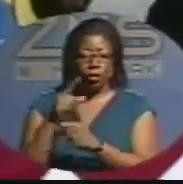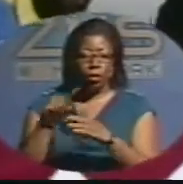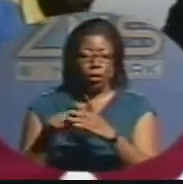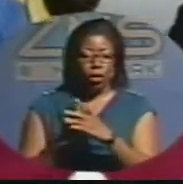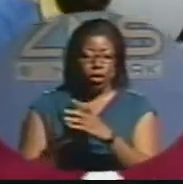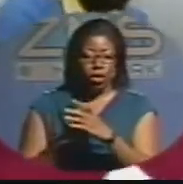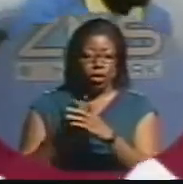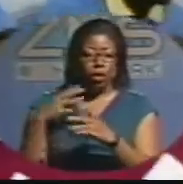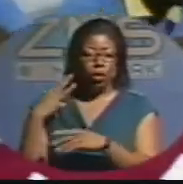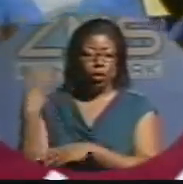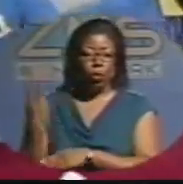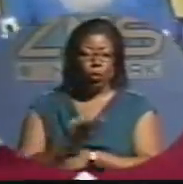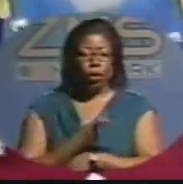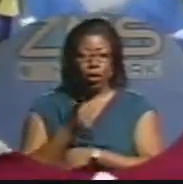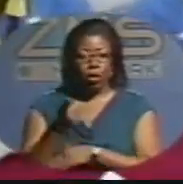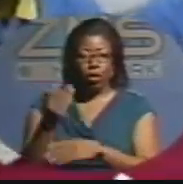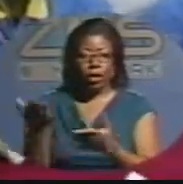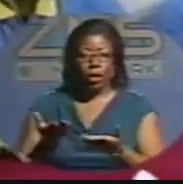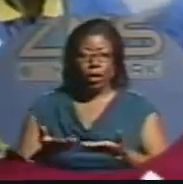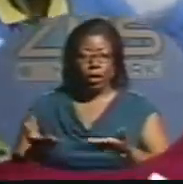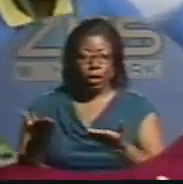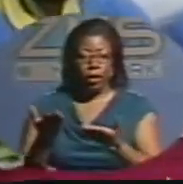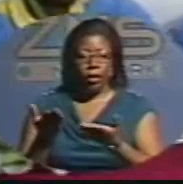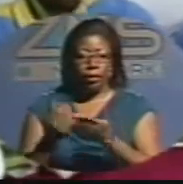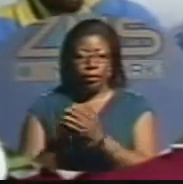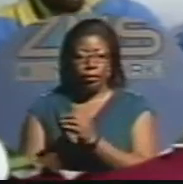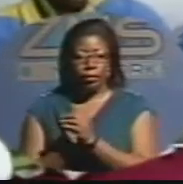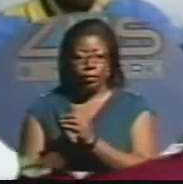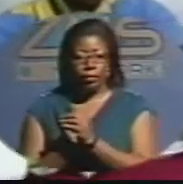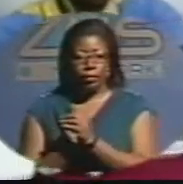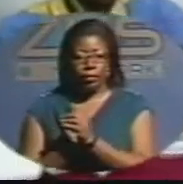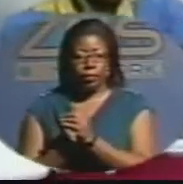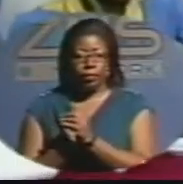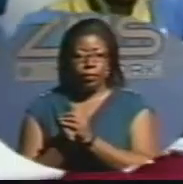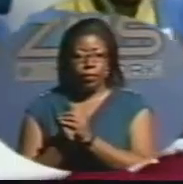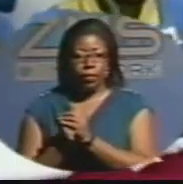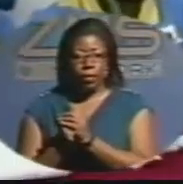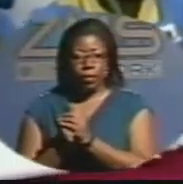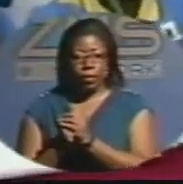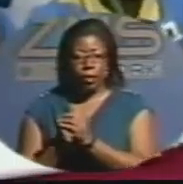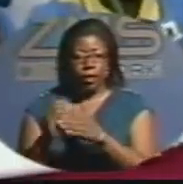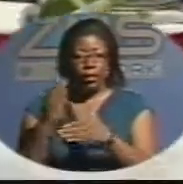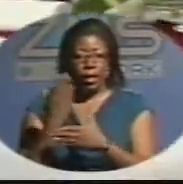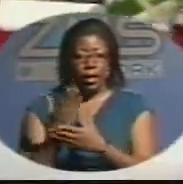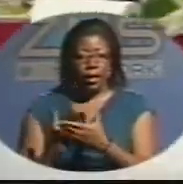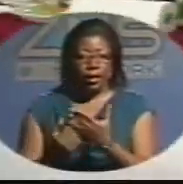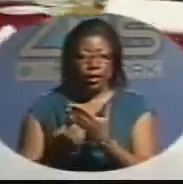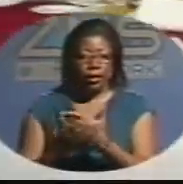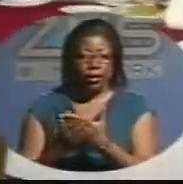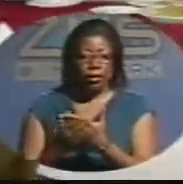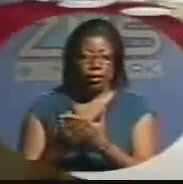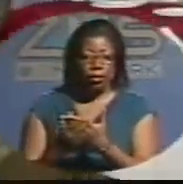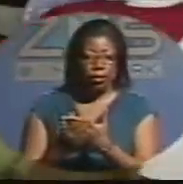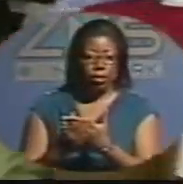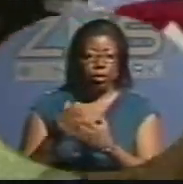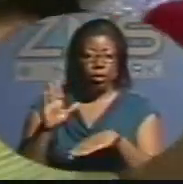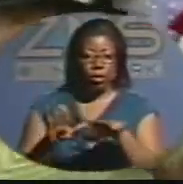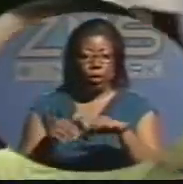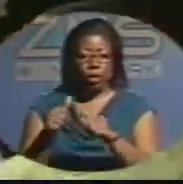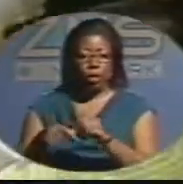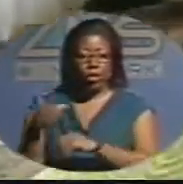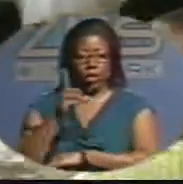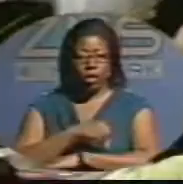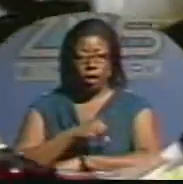world. Hand in hand, we'll walk each day. Now, after chowing down